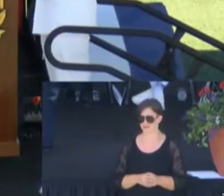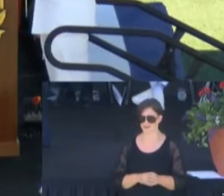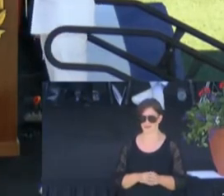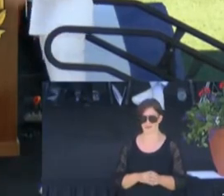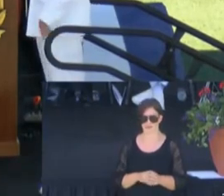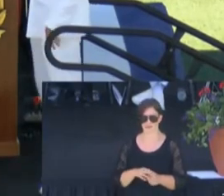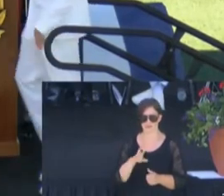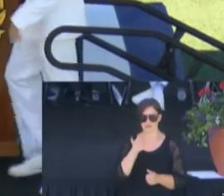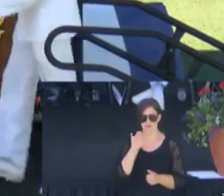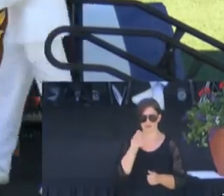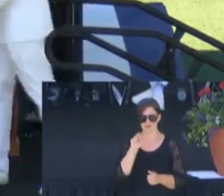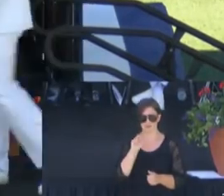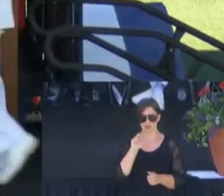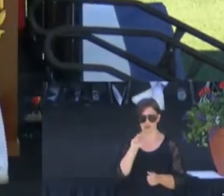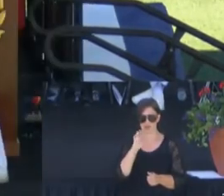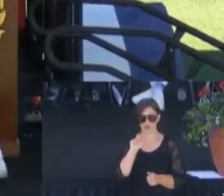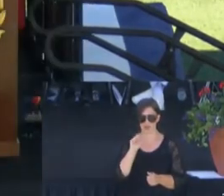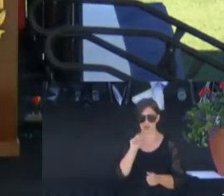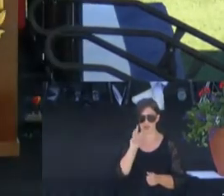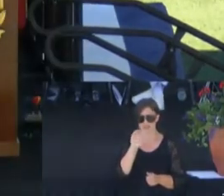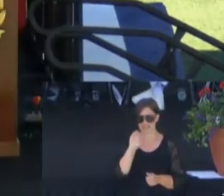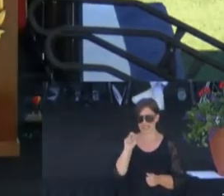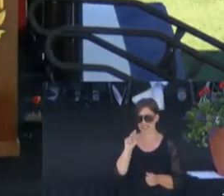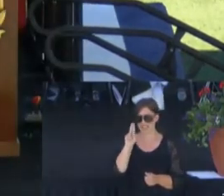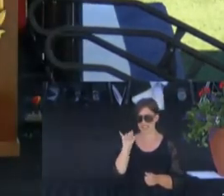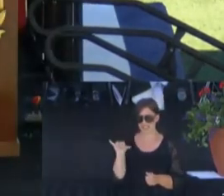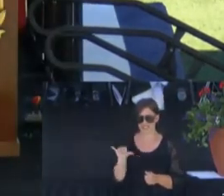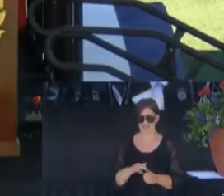Ryan Michael Sweeney.